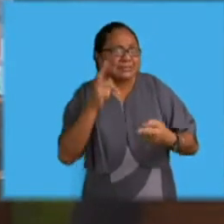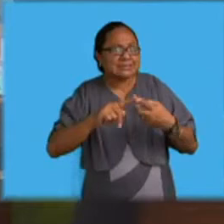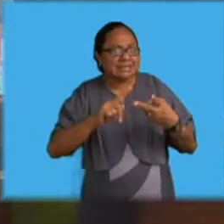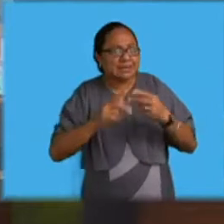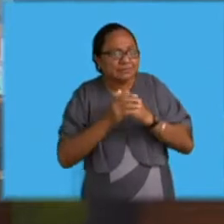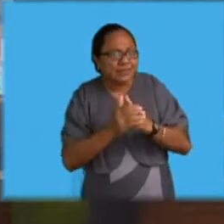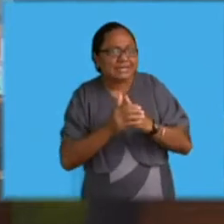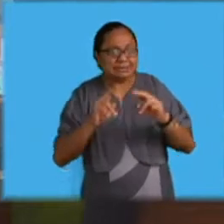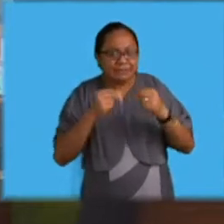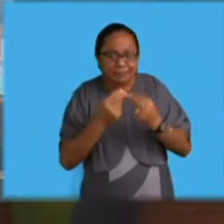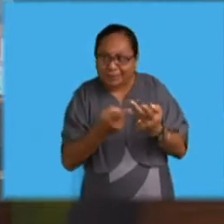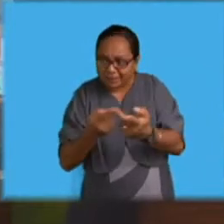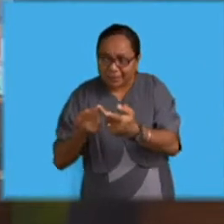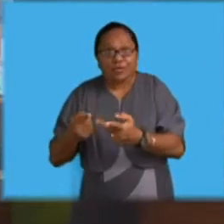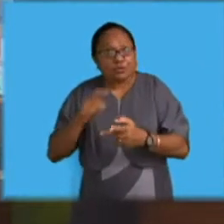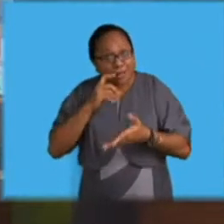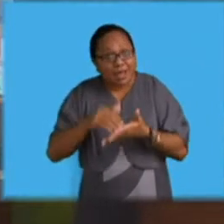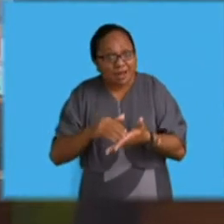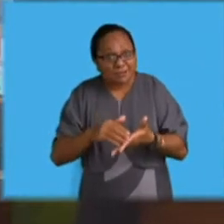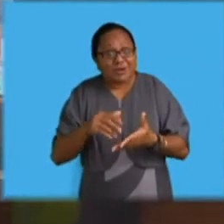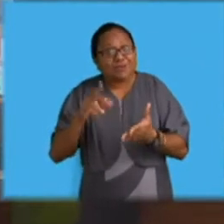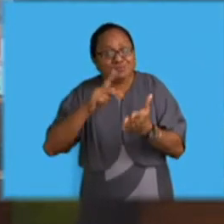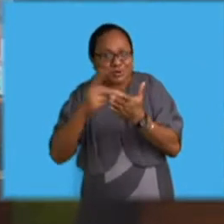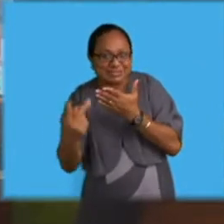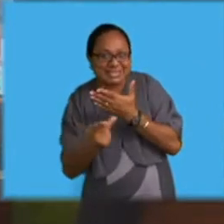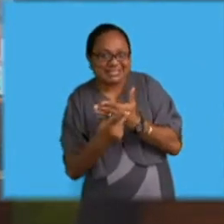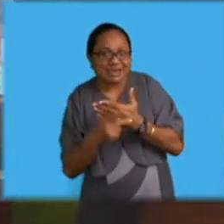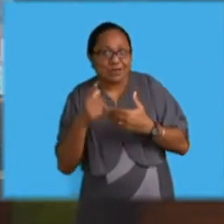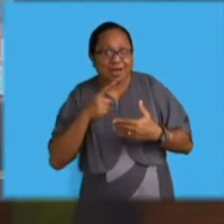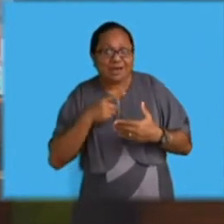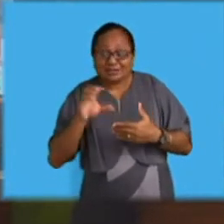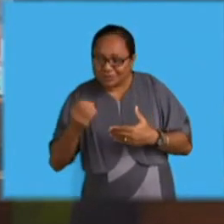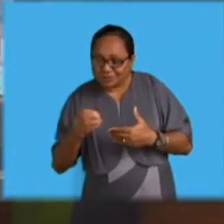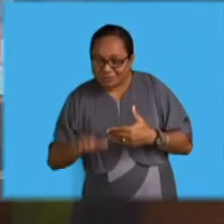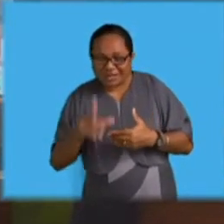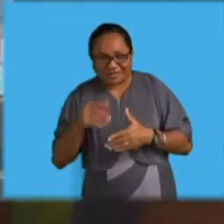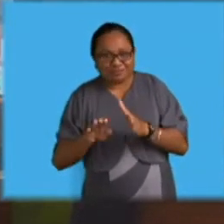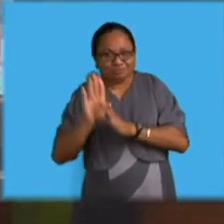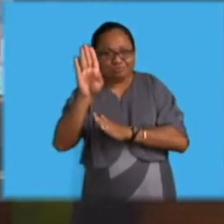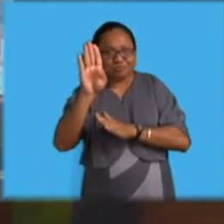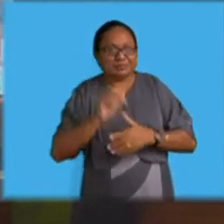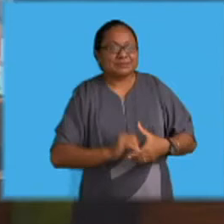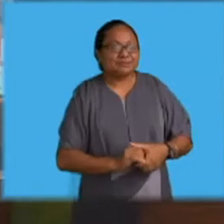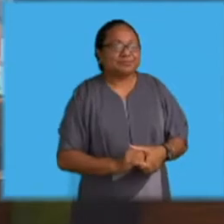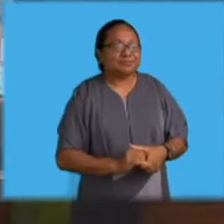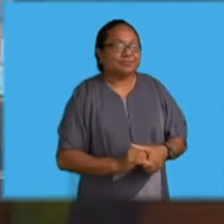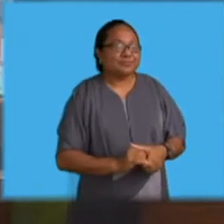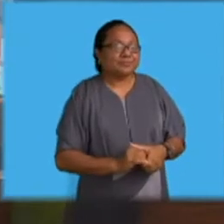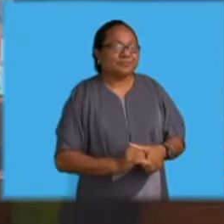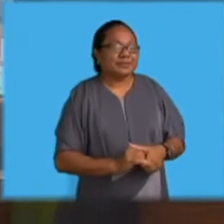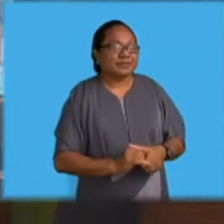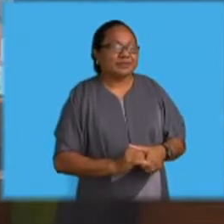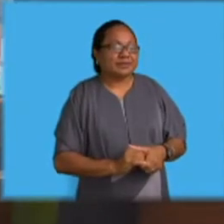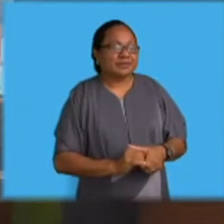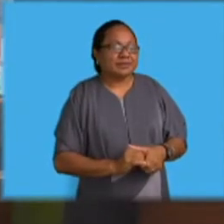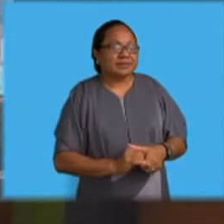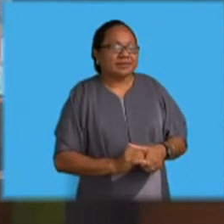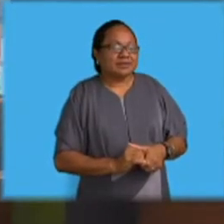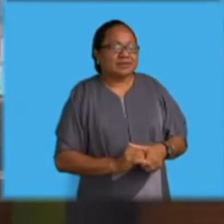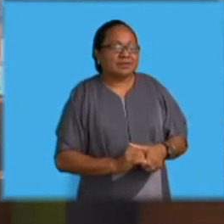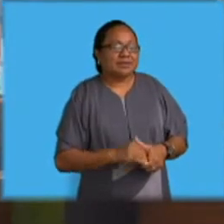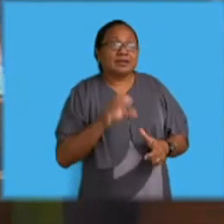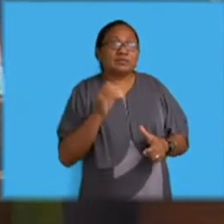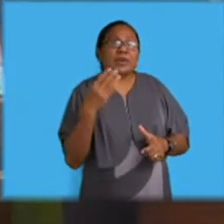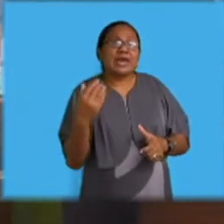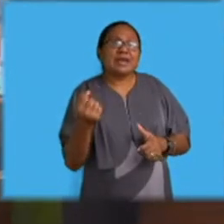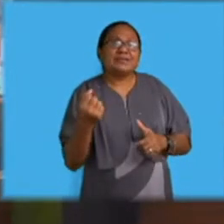relatives, who would assist the child so that the child can do well. Added to this, Honorable Deputy Speaker, we have